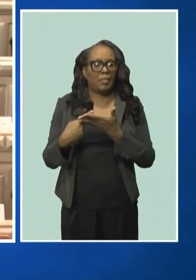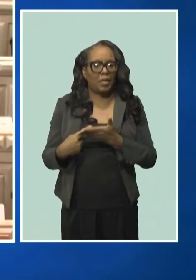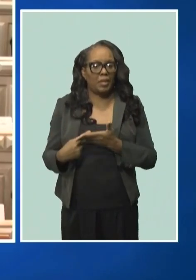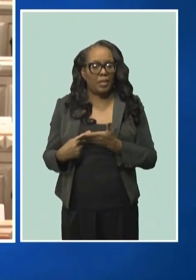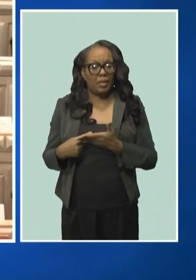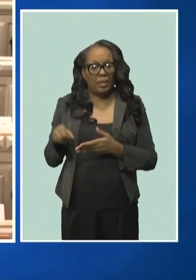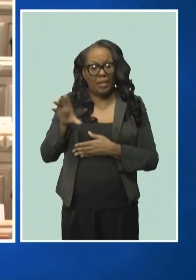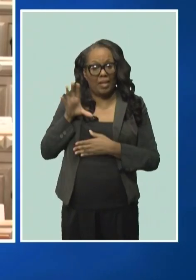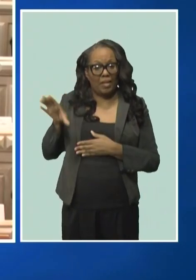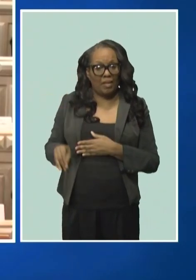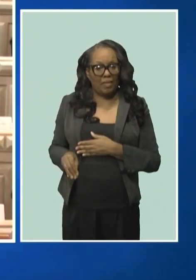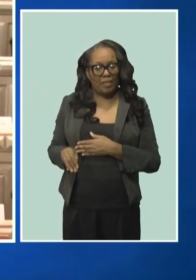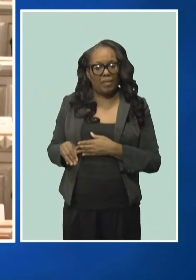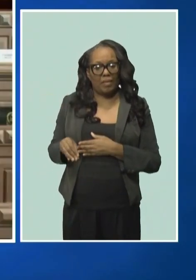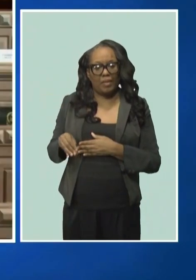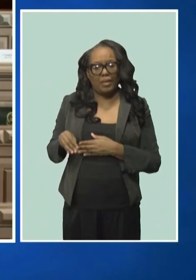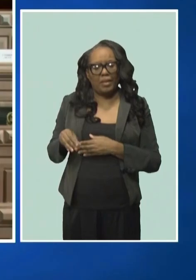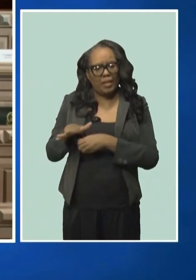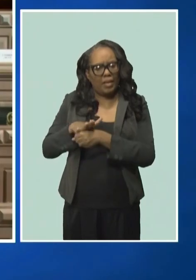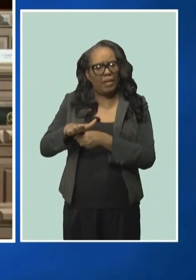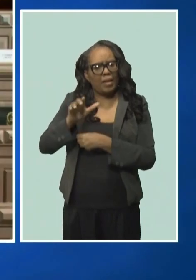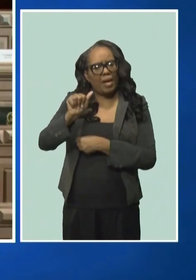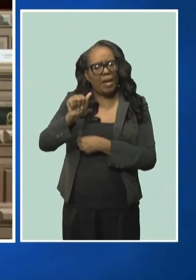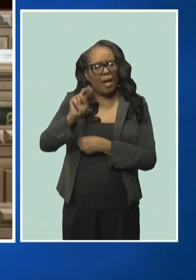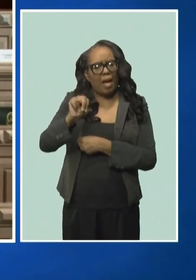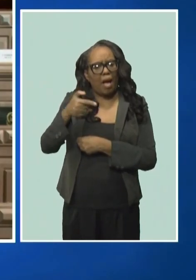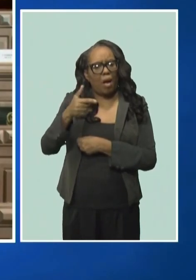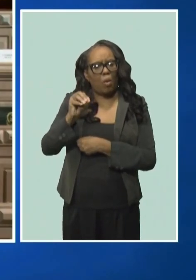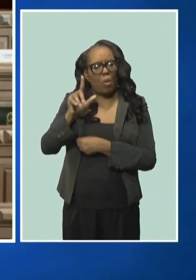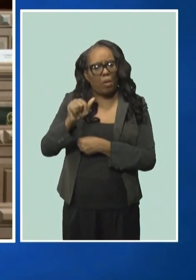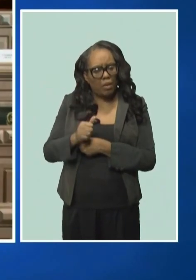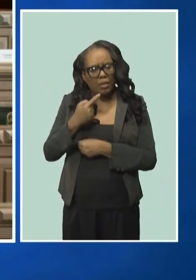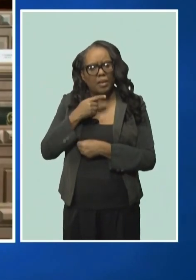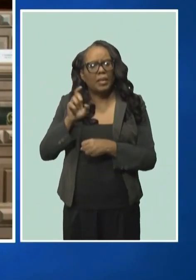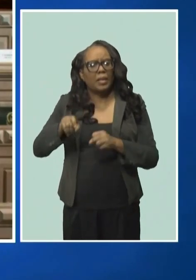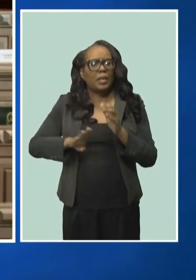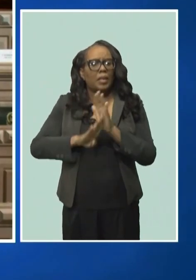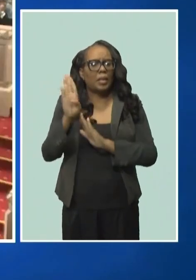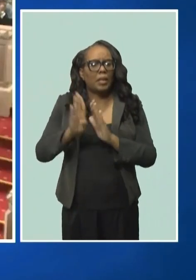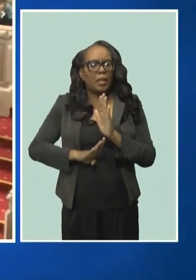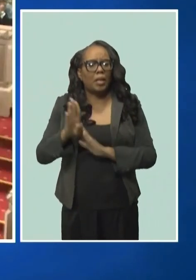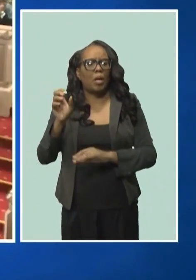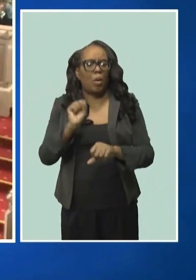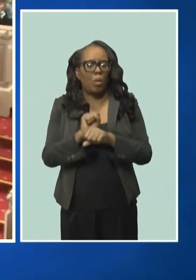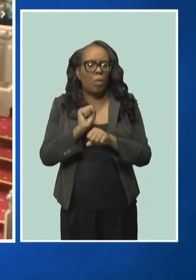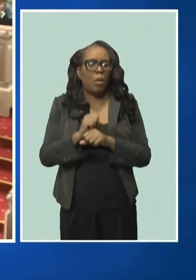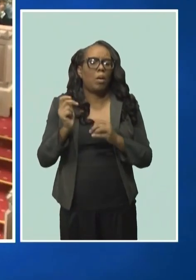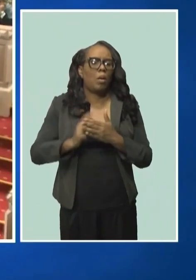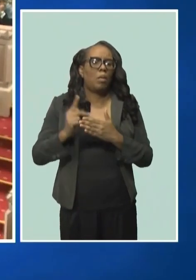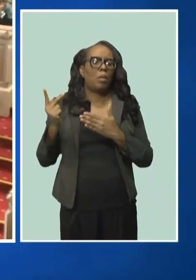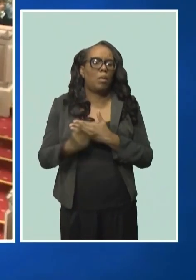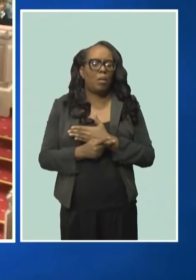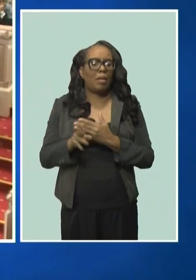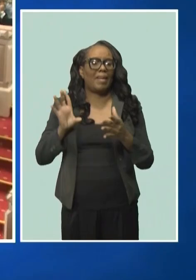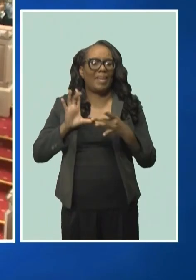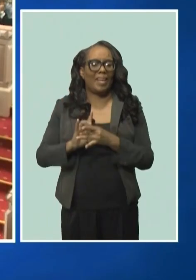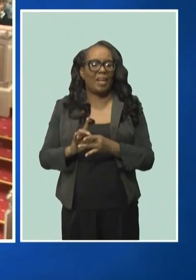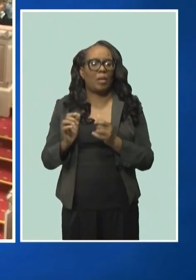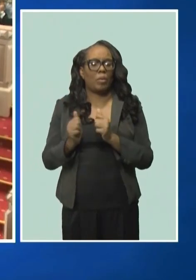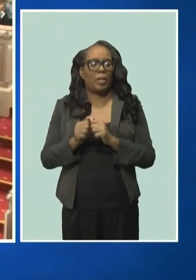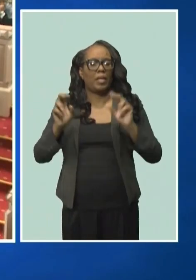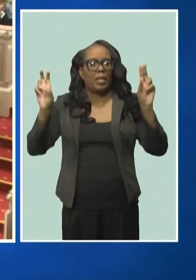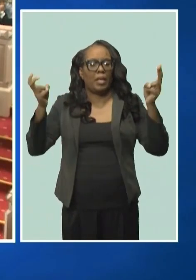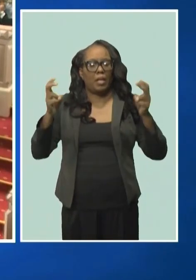in Angola, Mr. Hinkson spoke about the need to develop and implement a viable work program under the Samoa